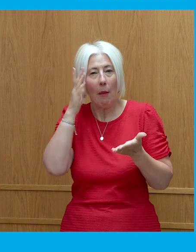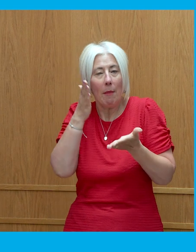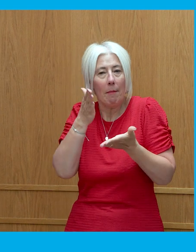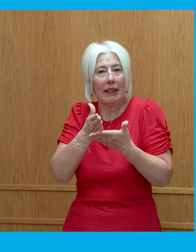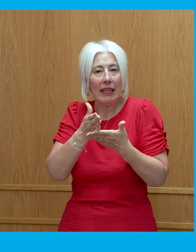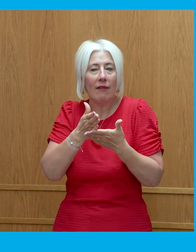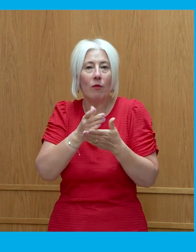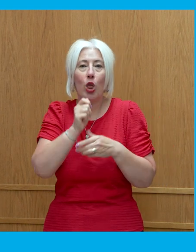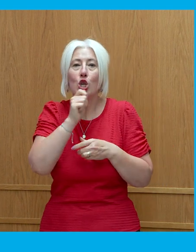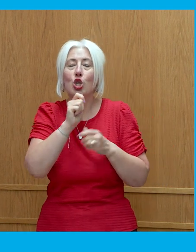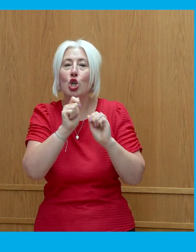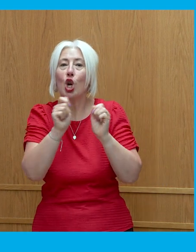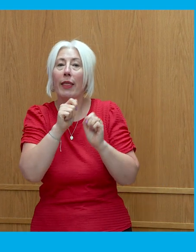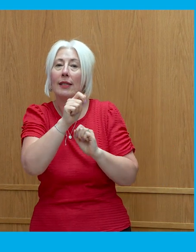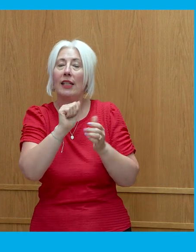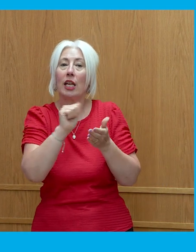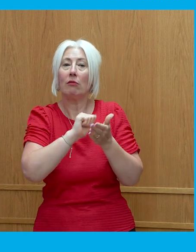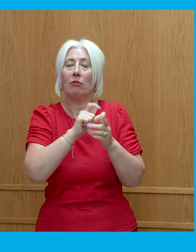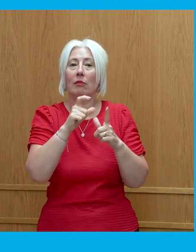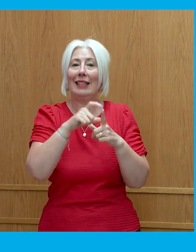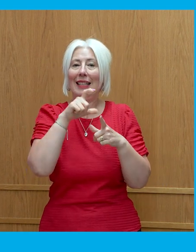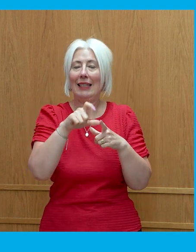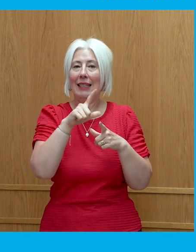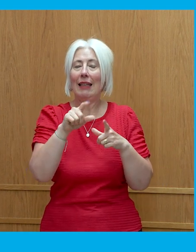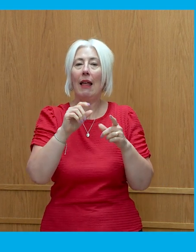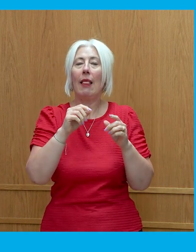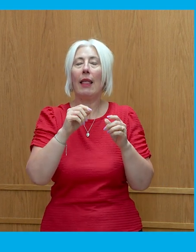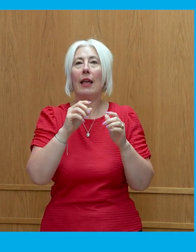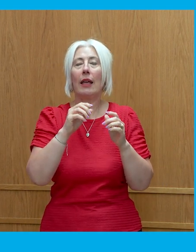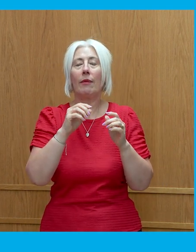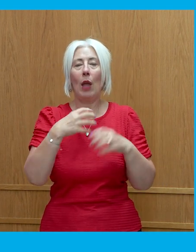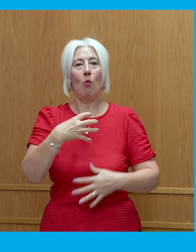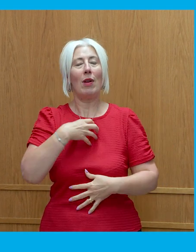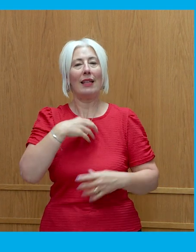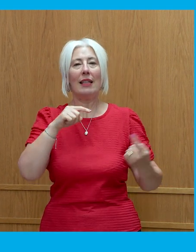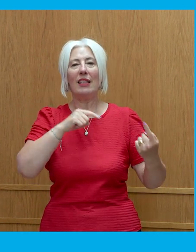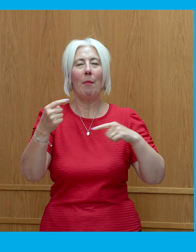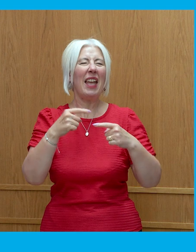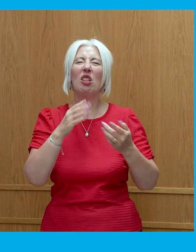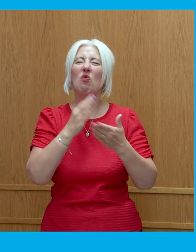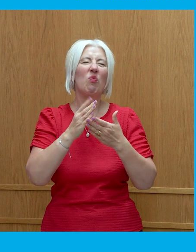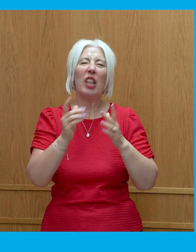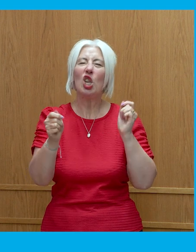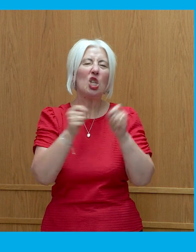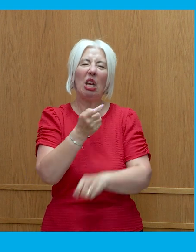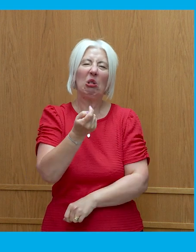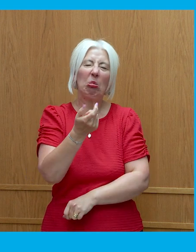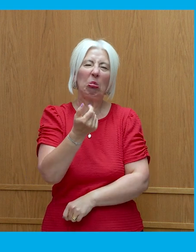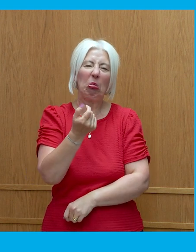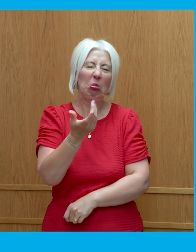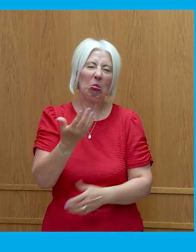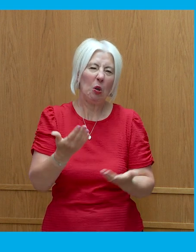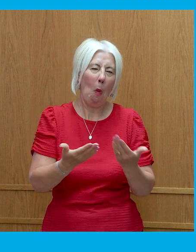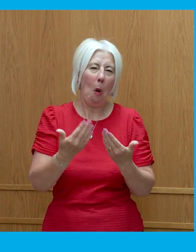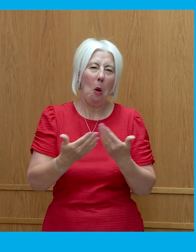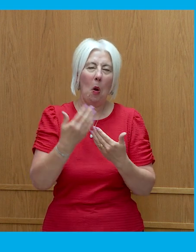amongst journalists, certainly in DC, that presidential debates don't really change anything. But certainly, modern times, that